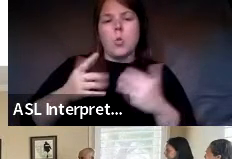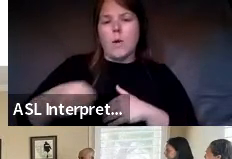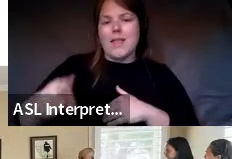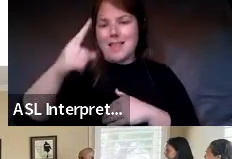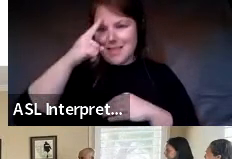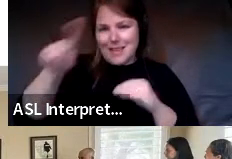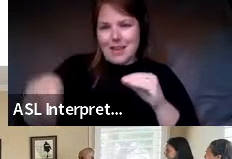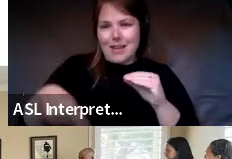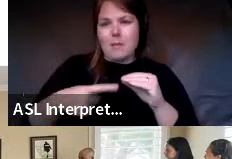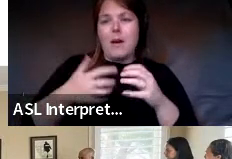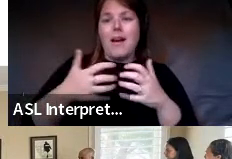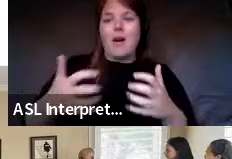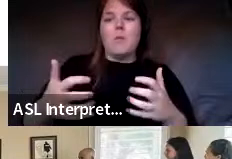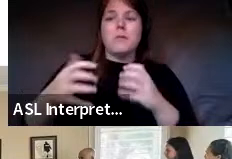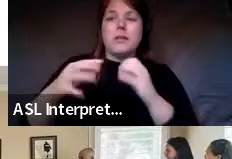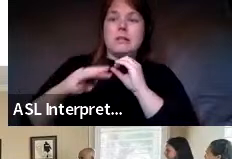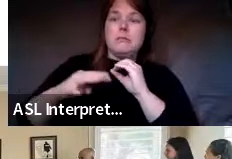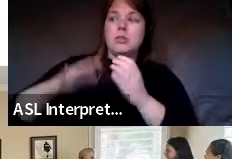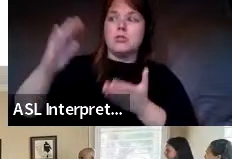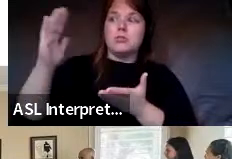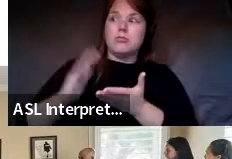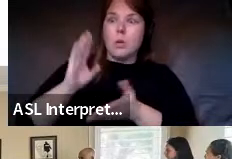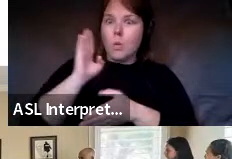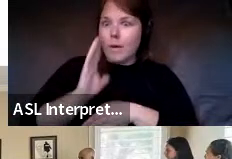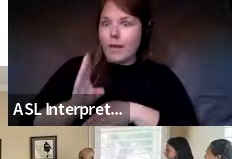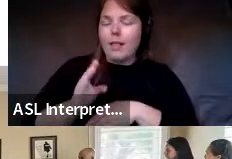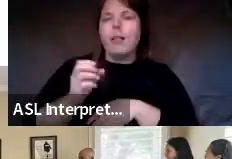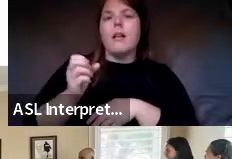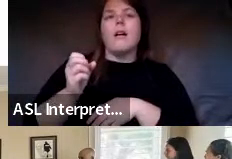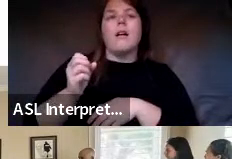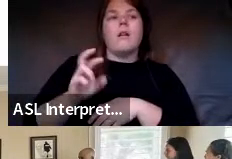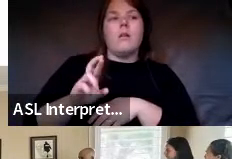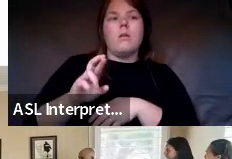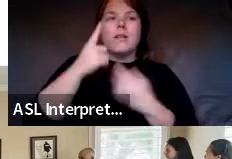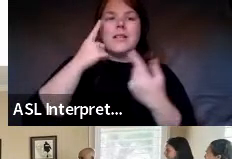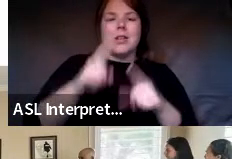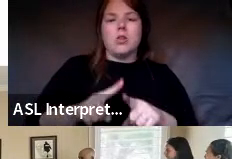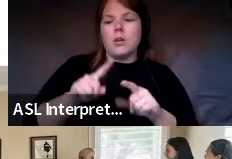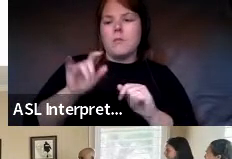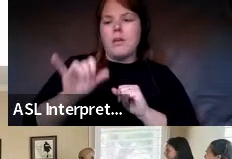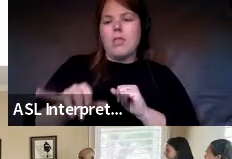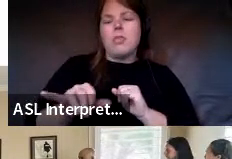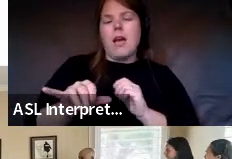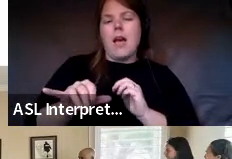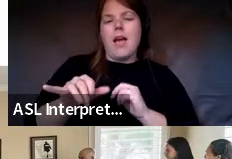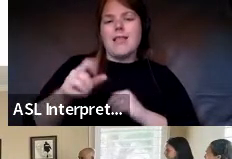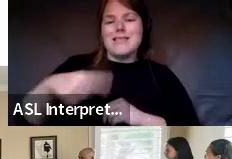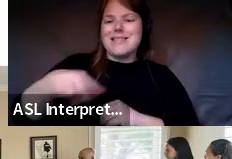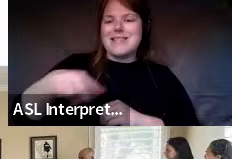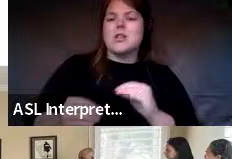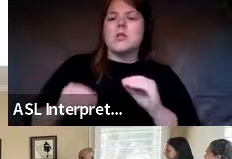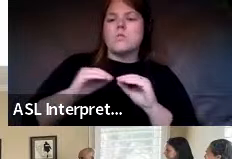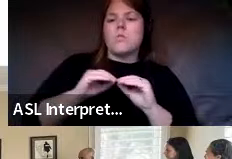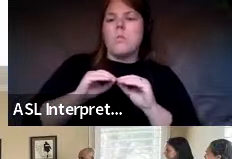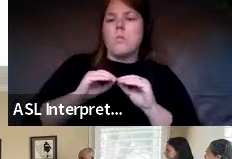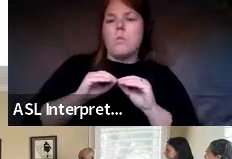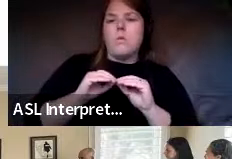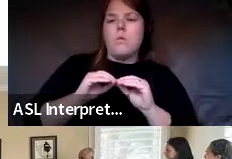believe emissions are going to be reduced by this project, and then the agreement that this is more of an,